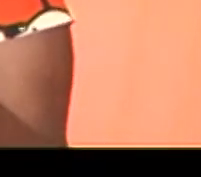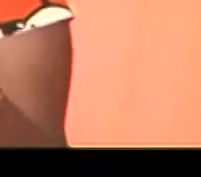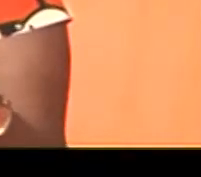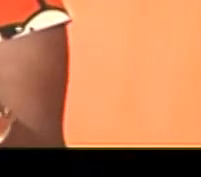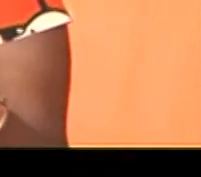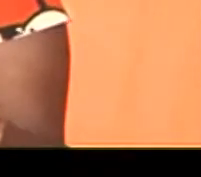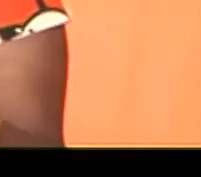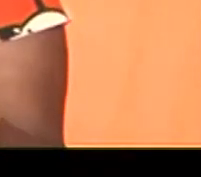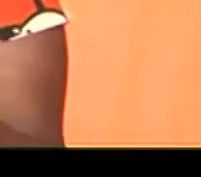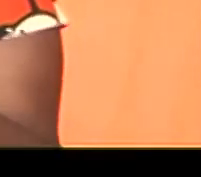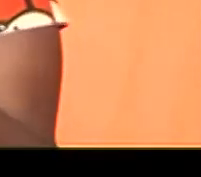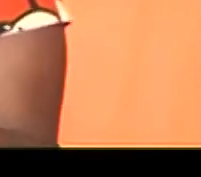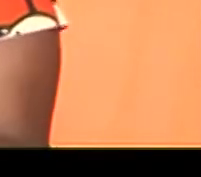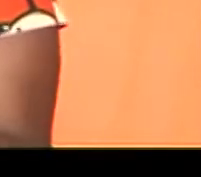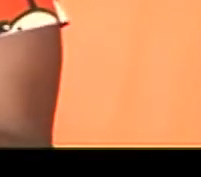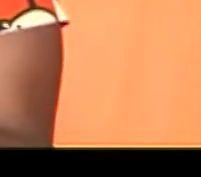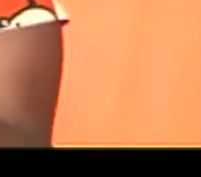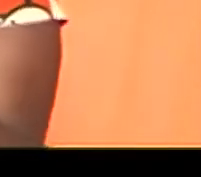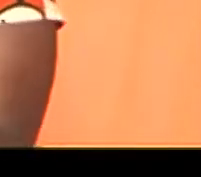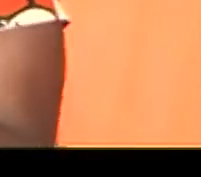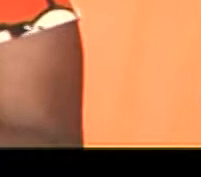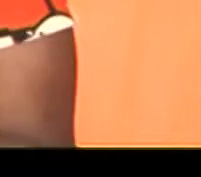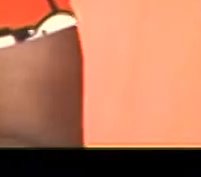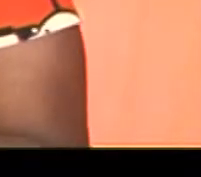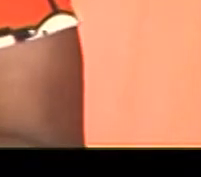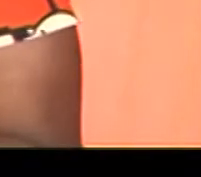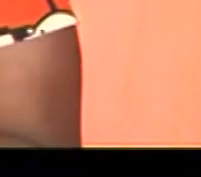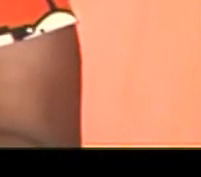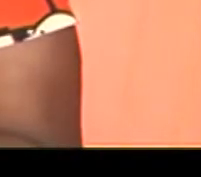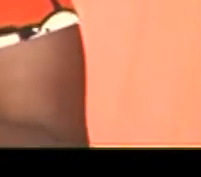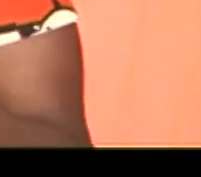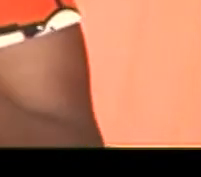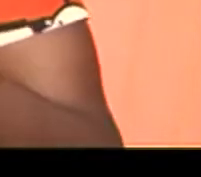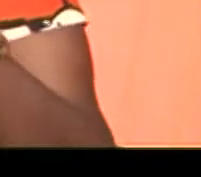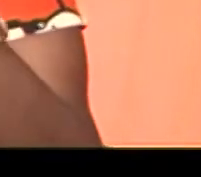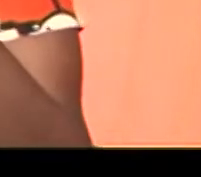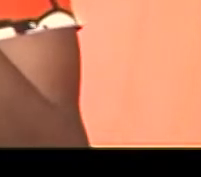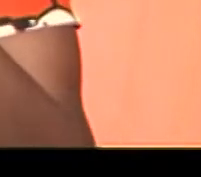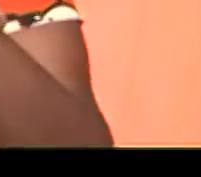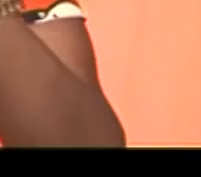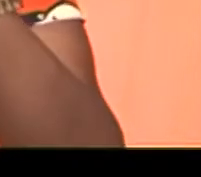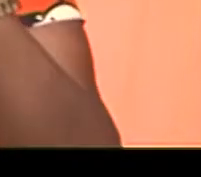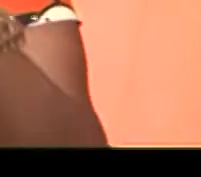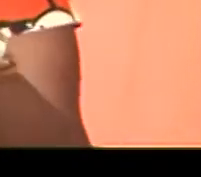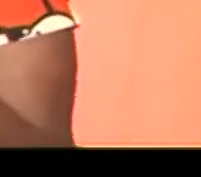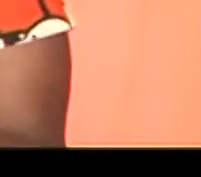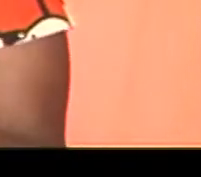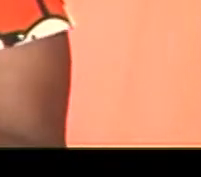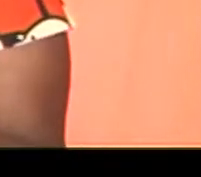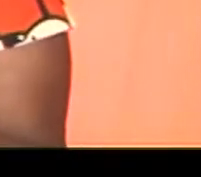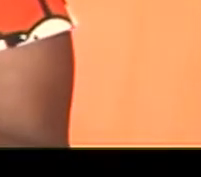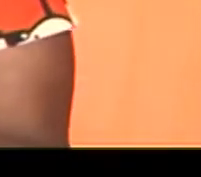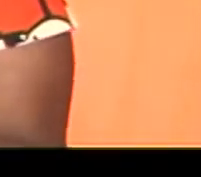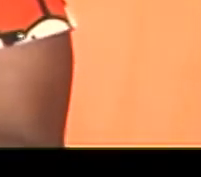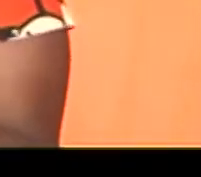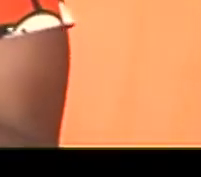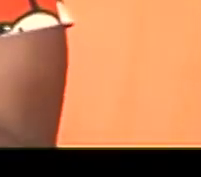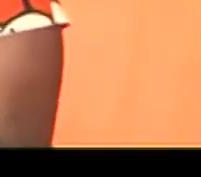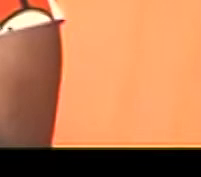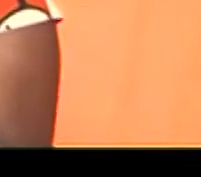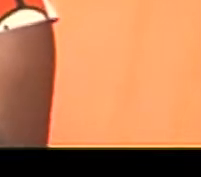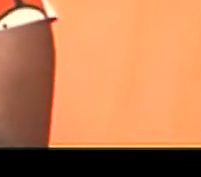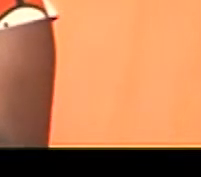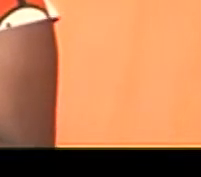that with long life shall God satisfy you and show you his salvation. What does that mean? It means that because he's your shepherd and he's going ahead of you, that there